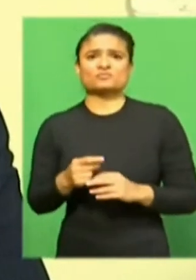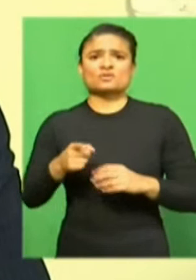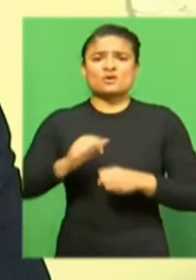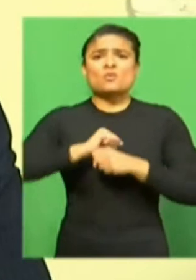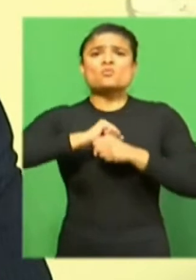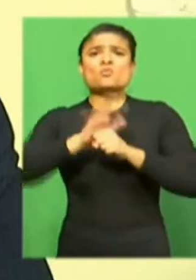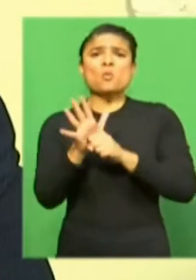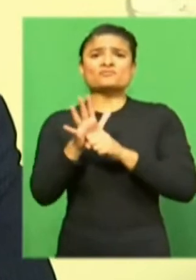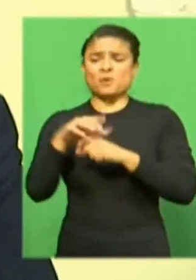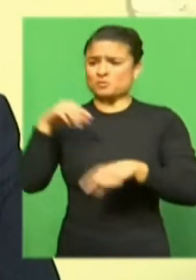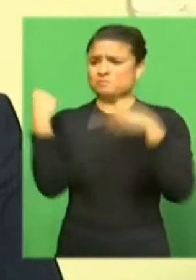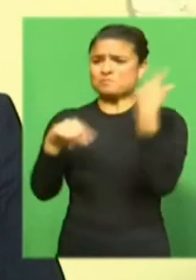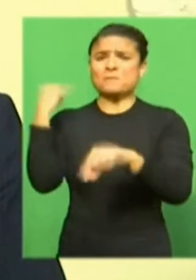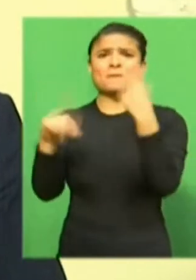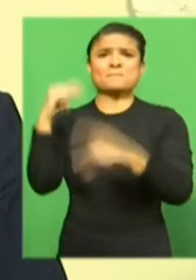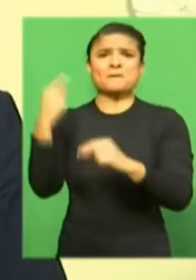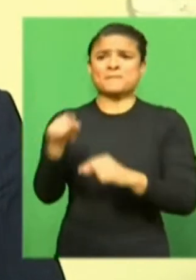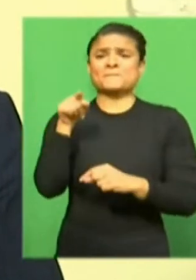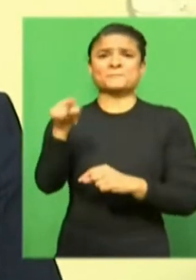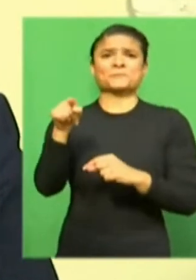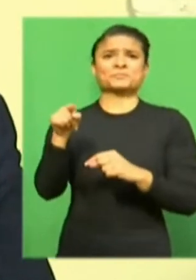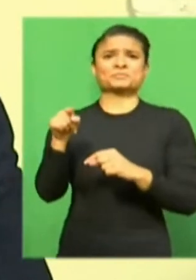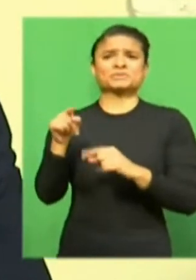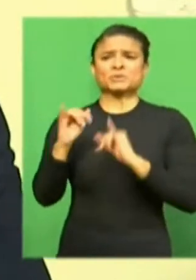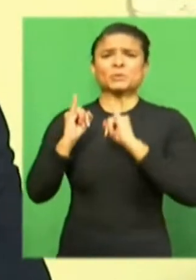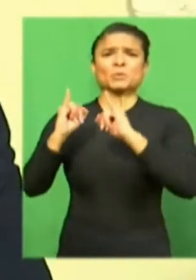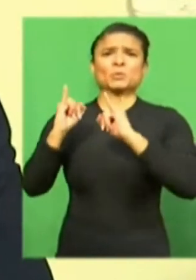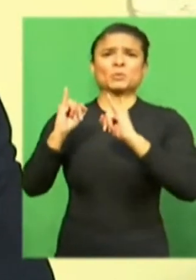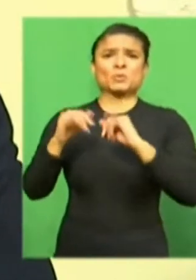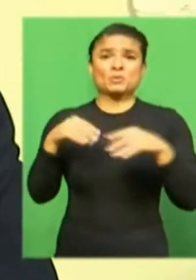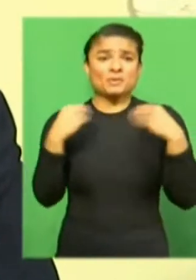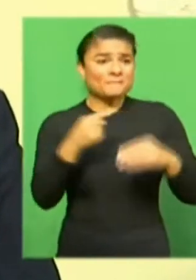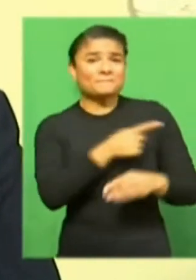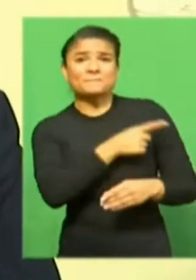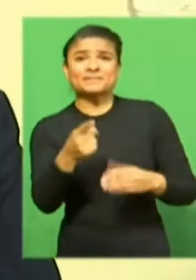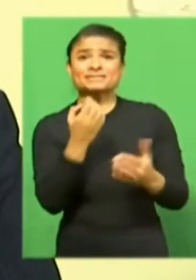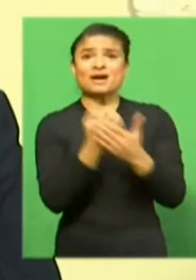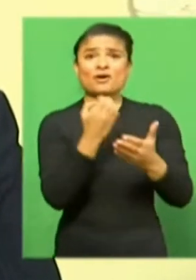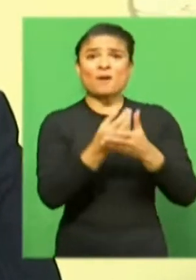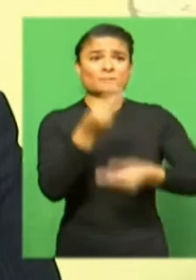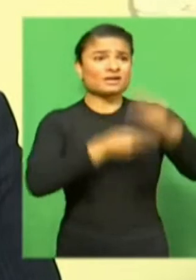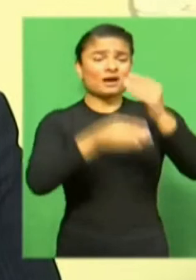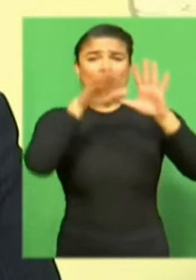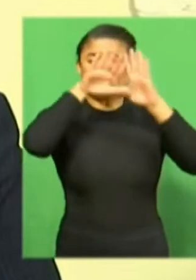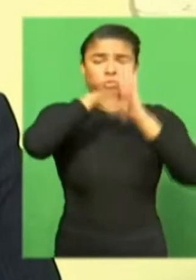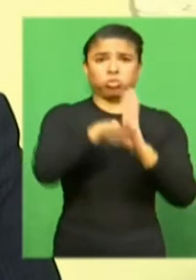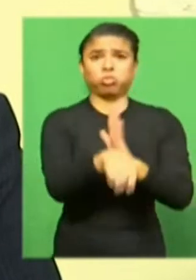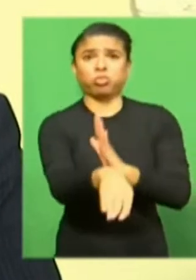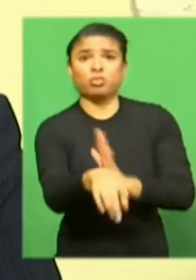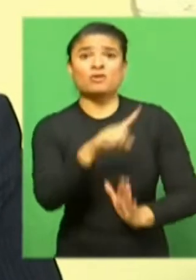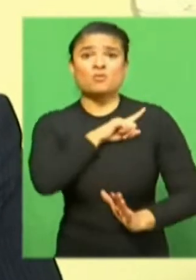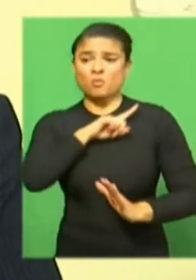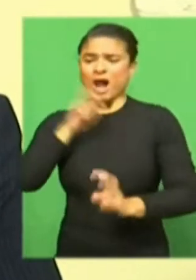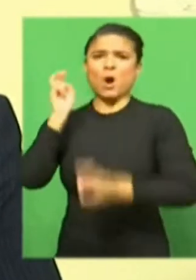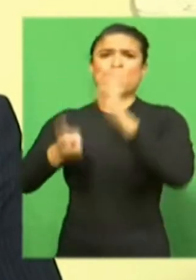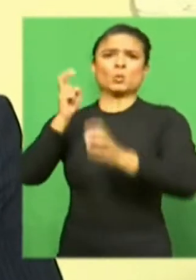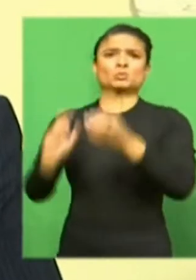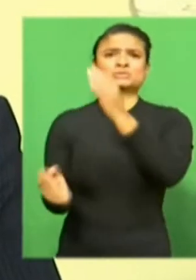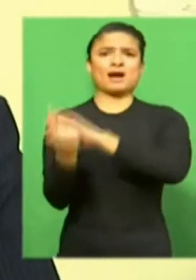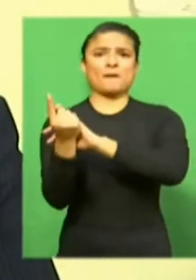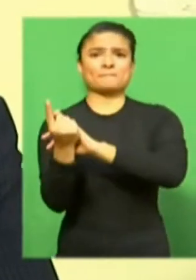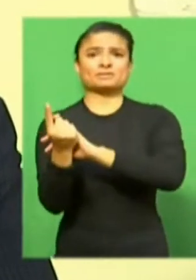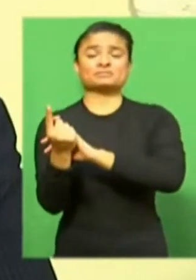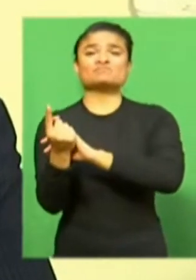that have been affected by the pandemic and the necessary measures that we have taken to contain